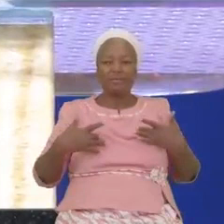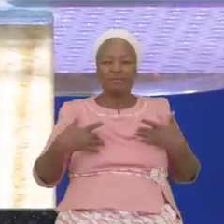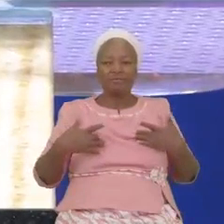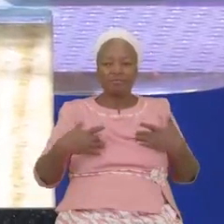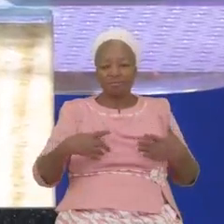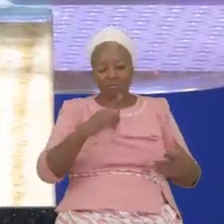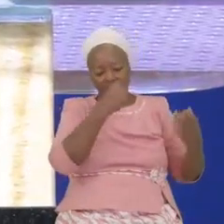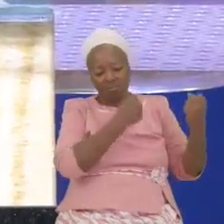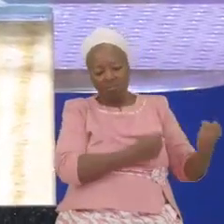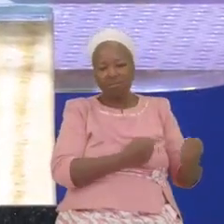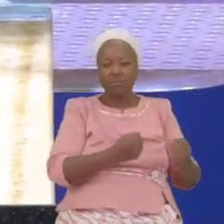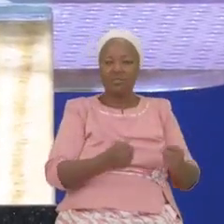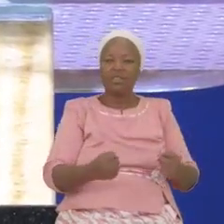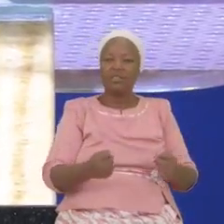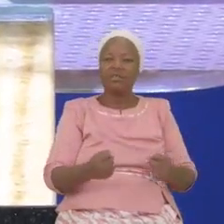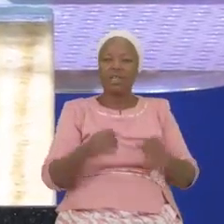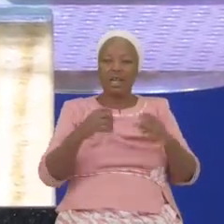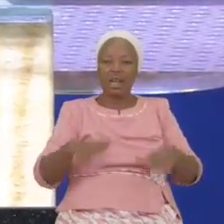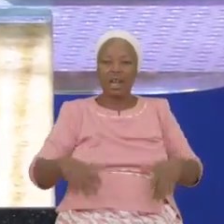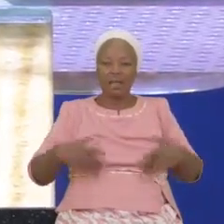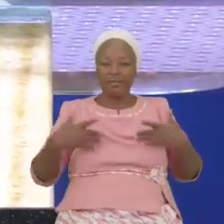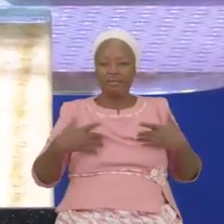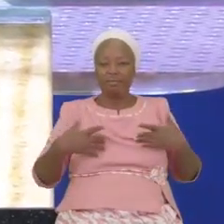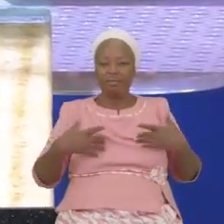Courageous life. Conquering life.